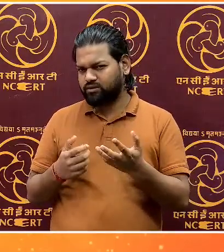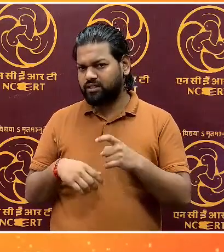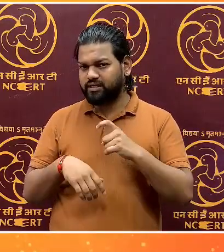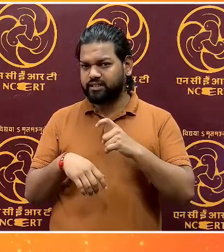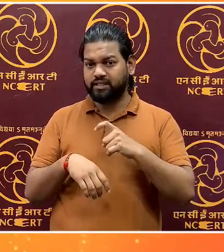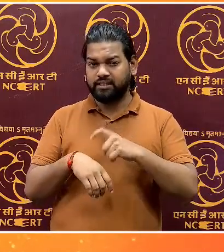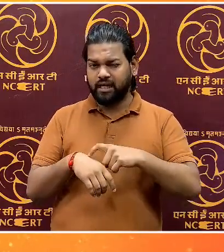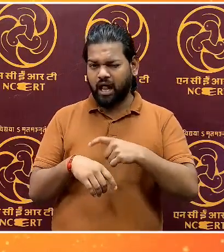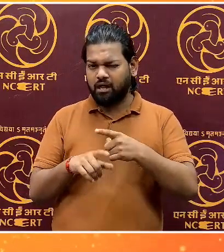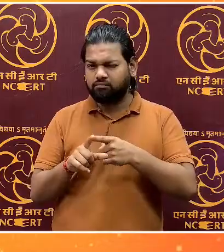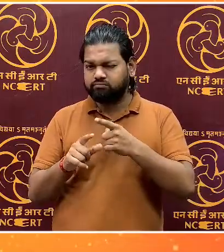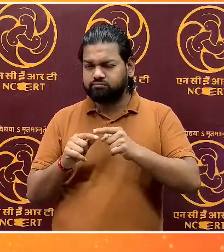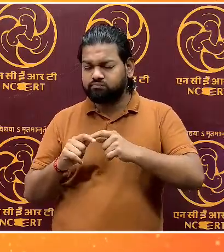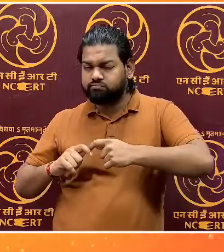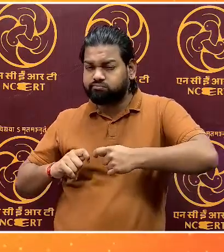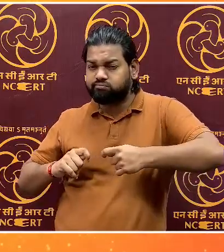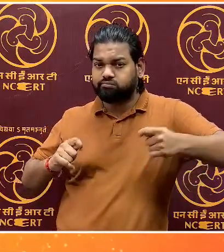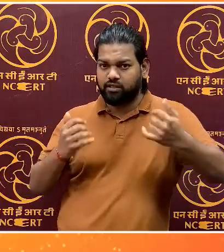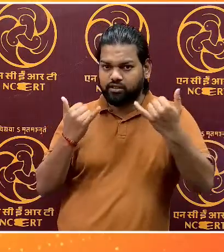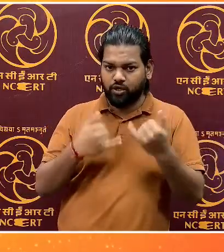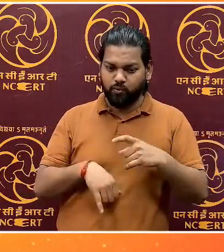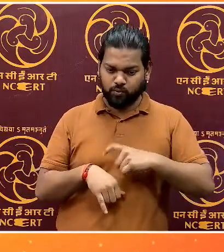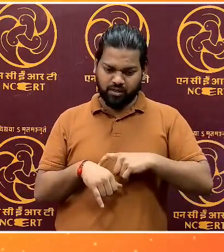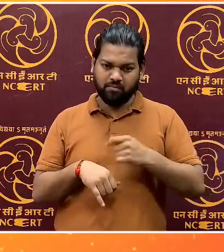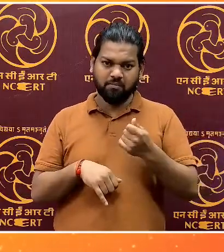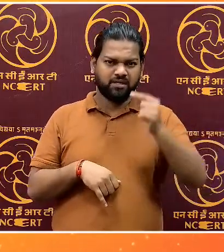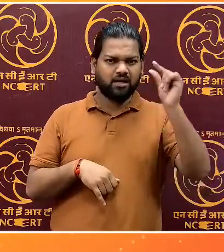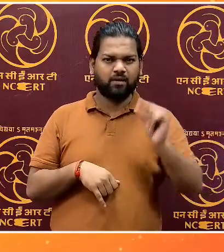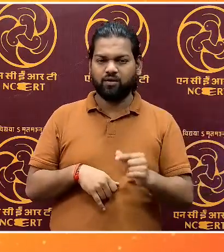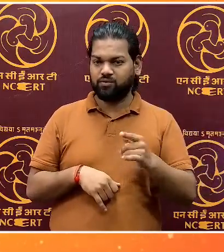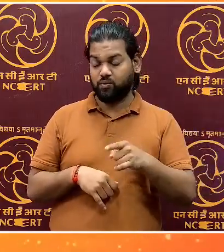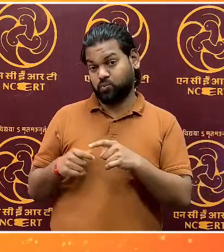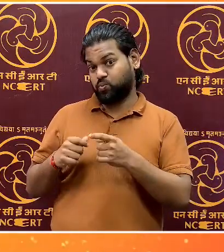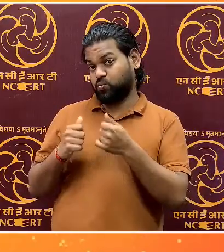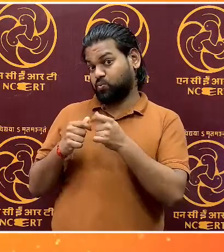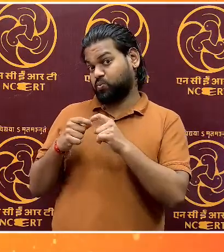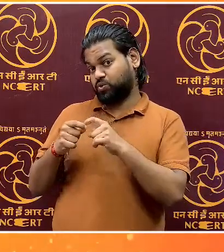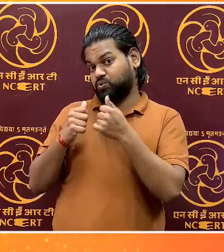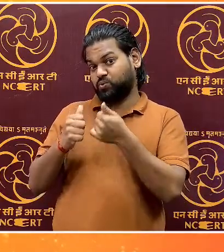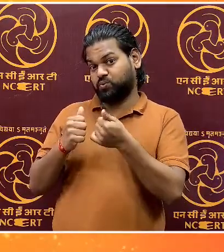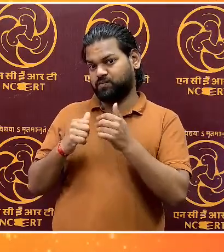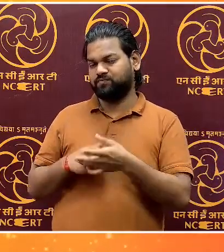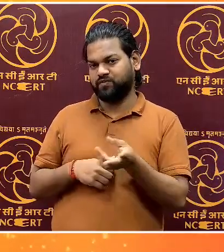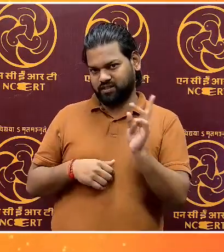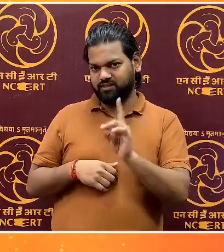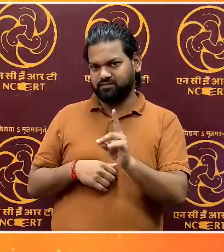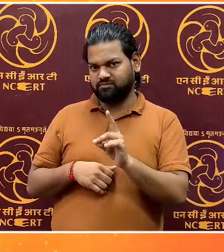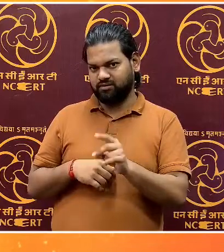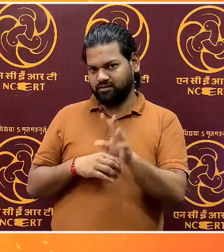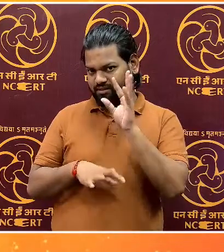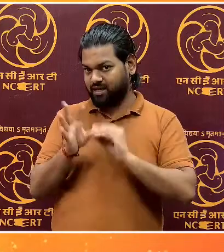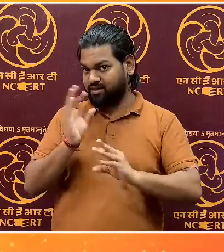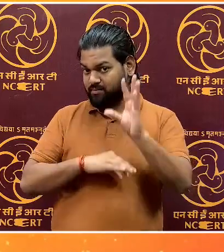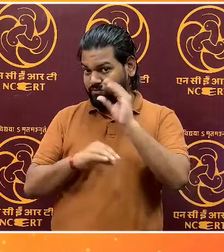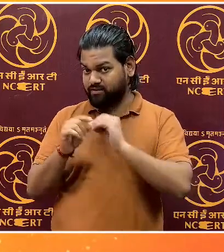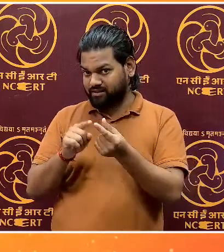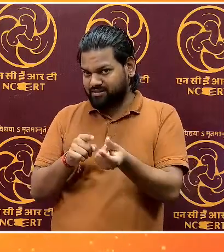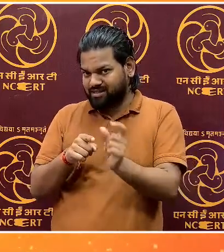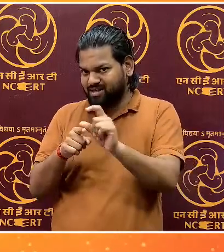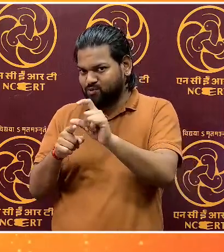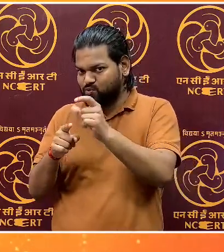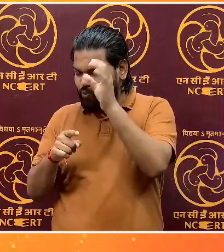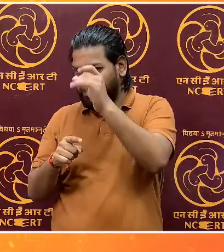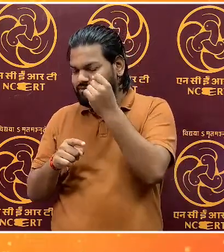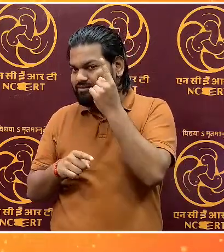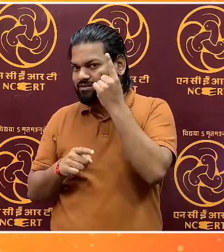period is long, then why the present value diminishes? yeah, it's a very good question. So again, we have learned the concept of interest rate. Now